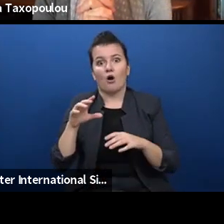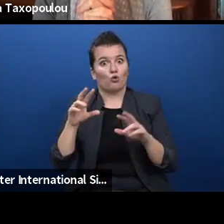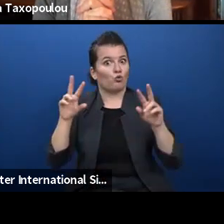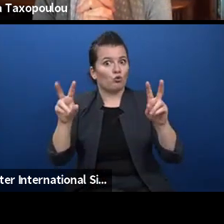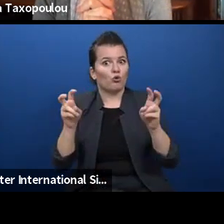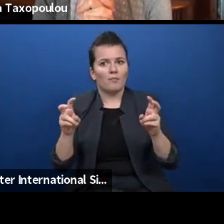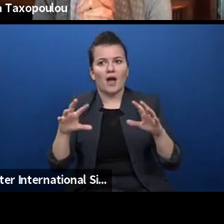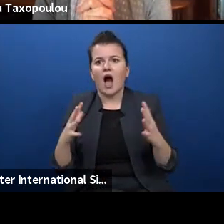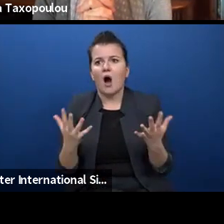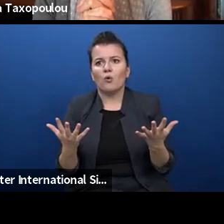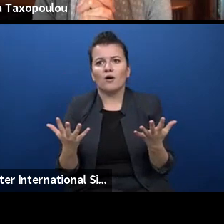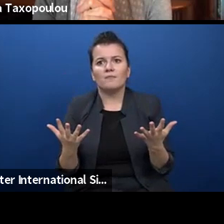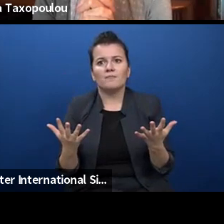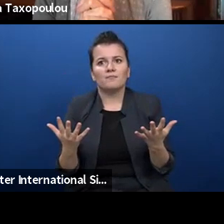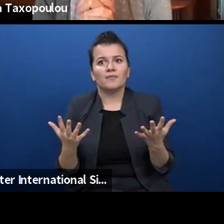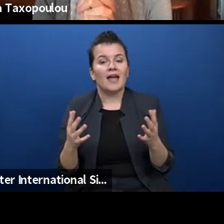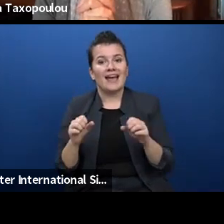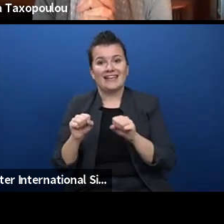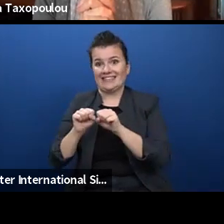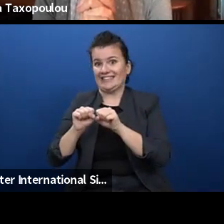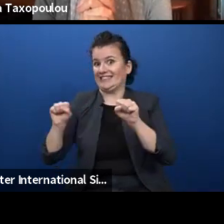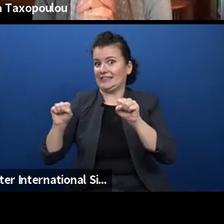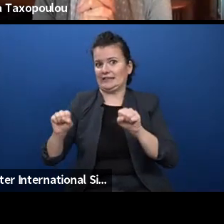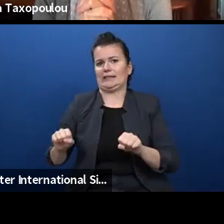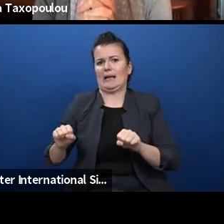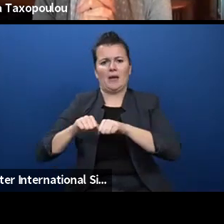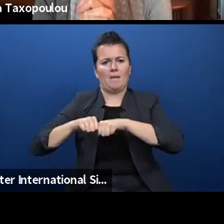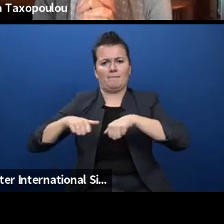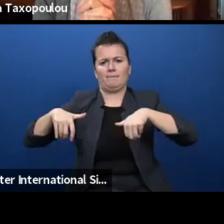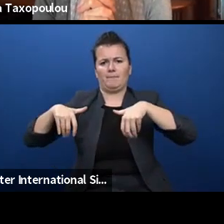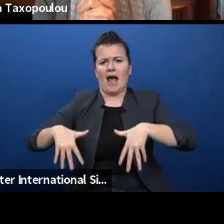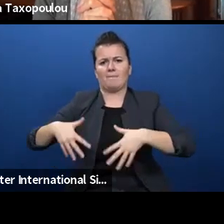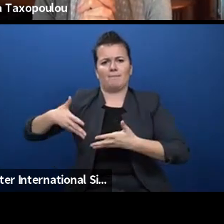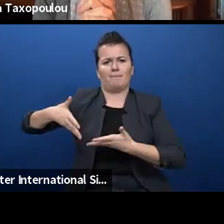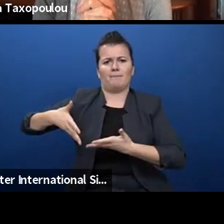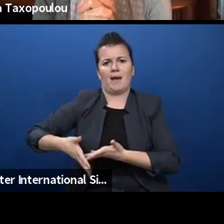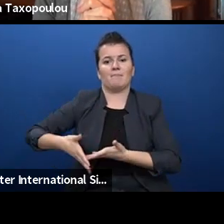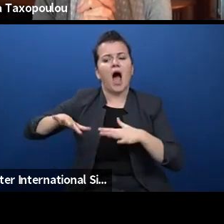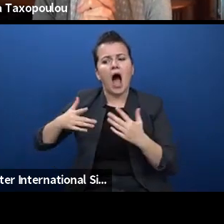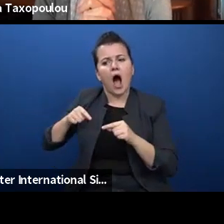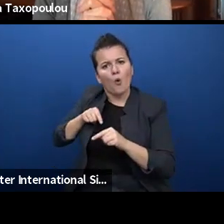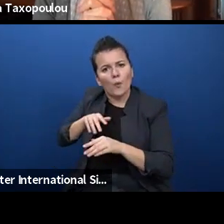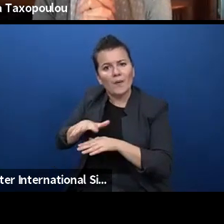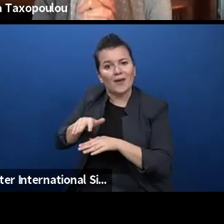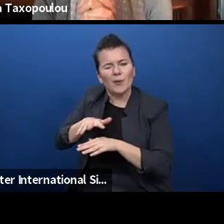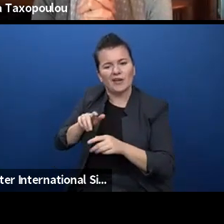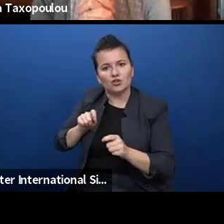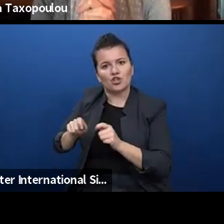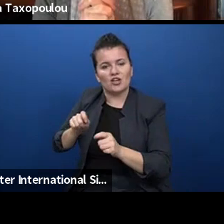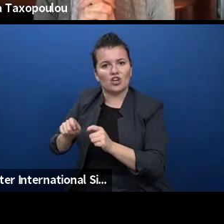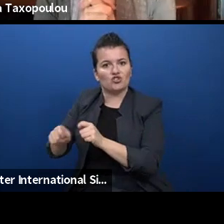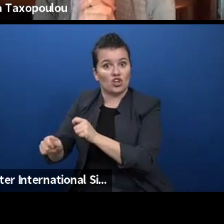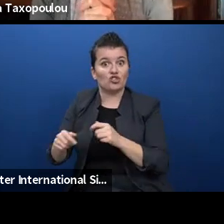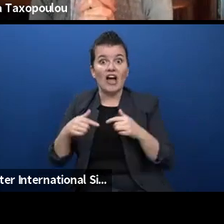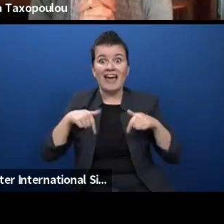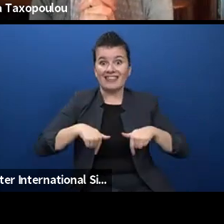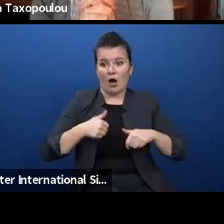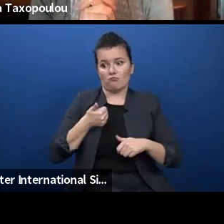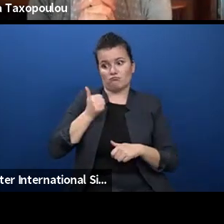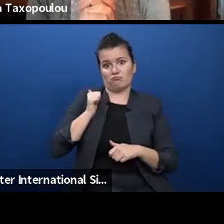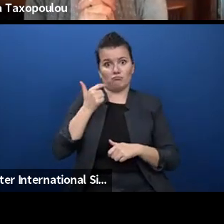and how to influence system change, how to bring about system change. And we've been talking about system change quite a lot.